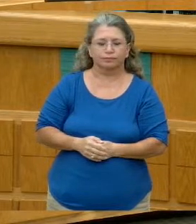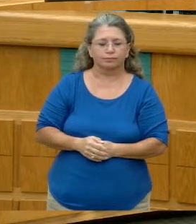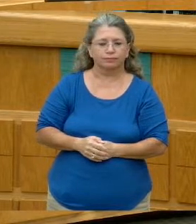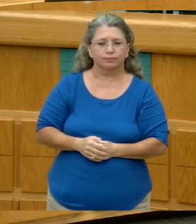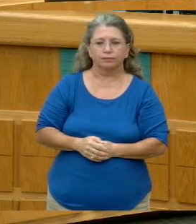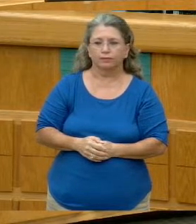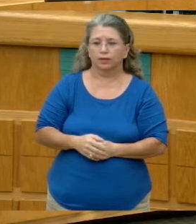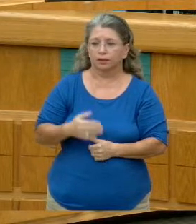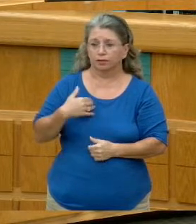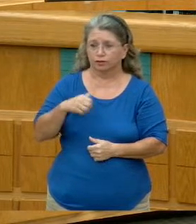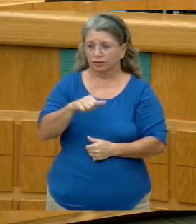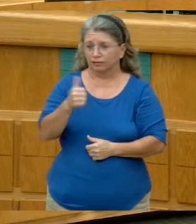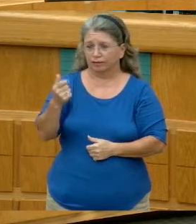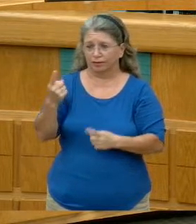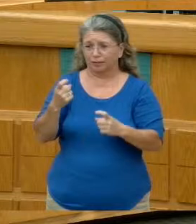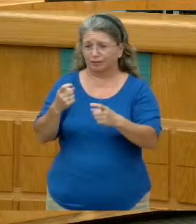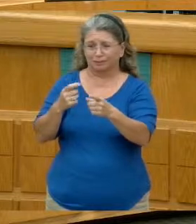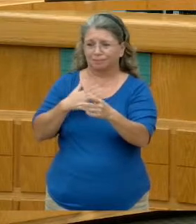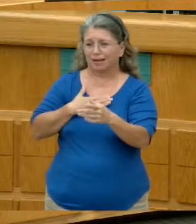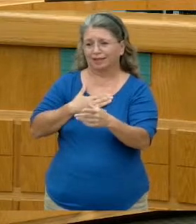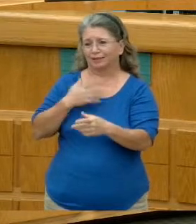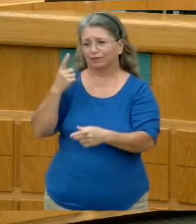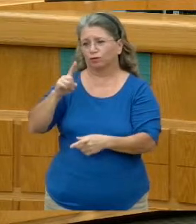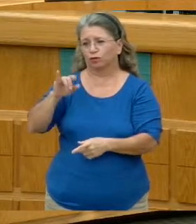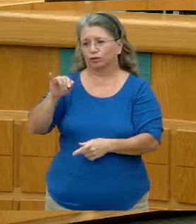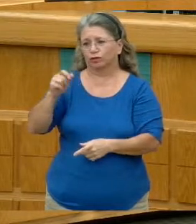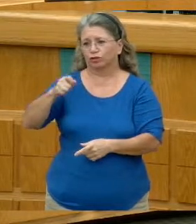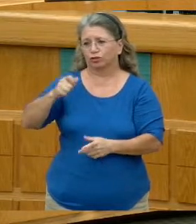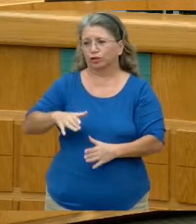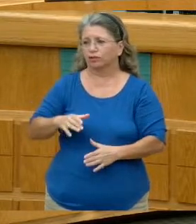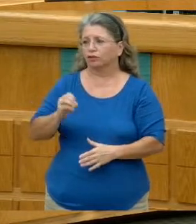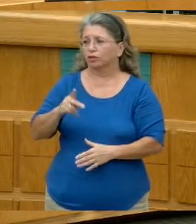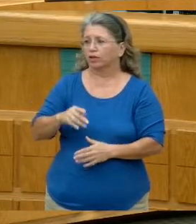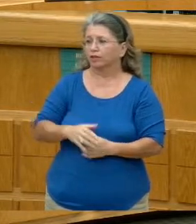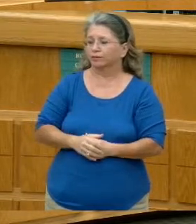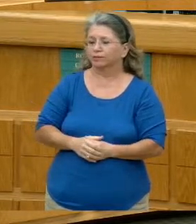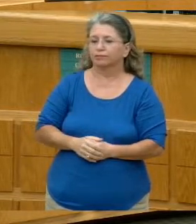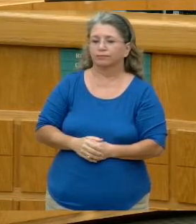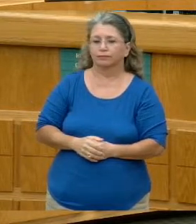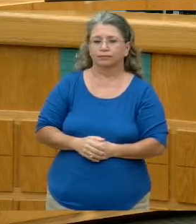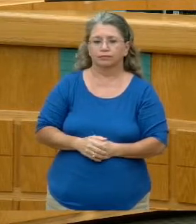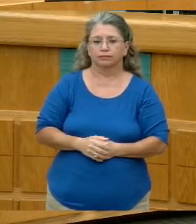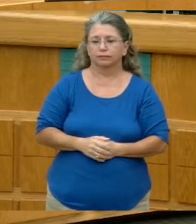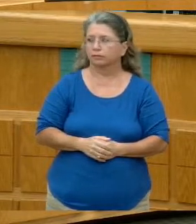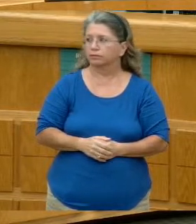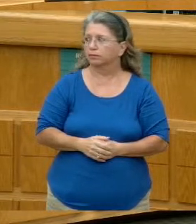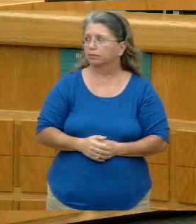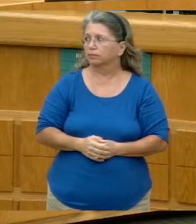it. You have any other ones? Just for the judge? Okay, just give us a sec.